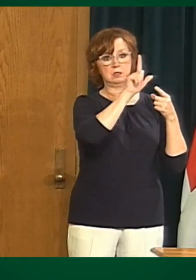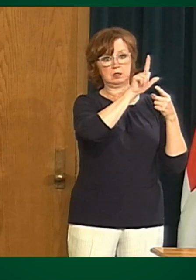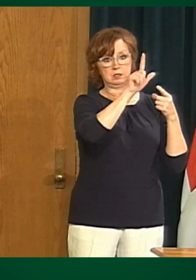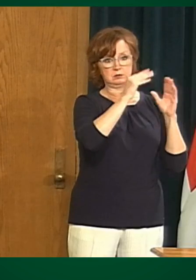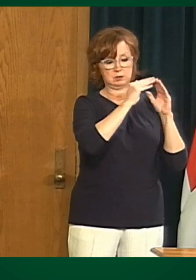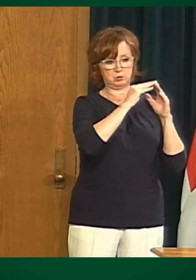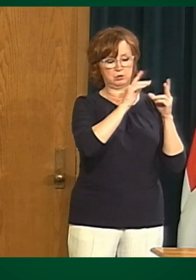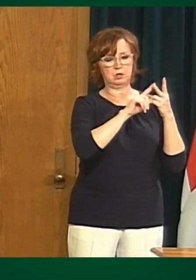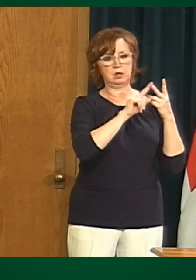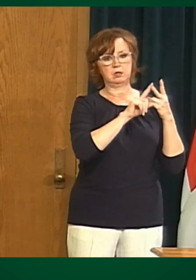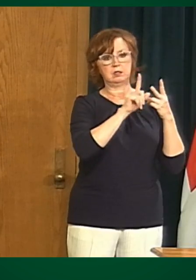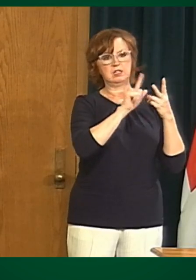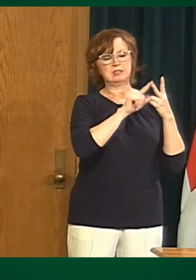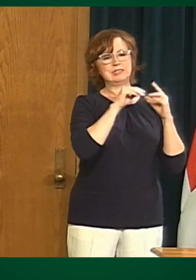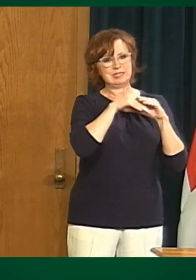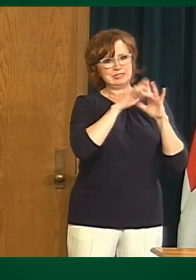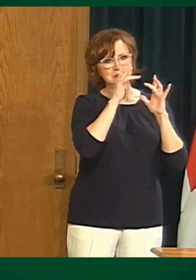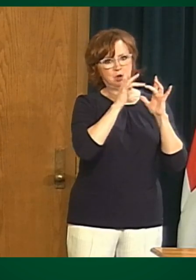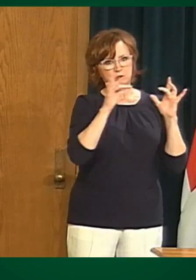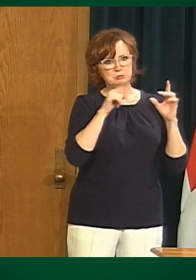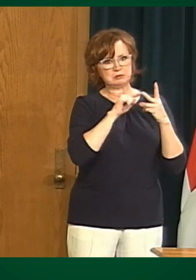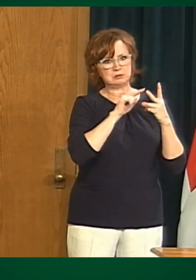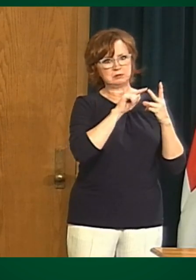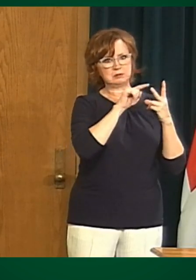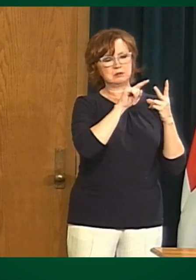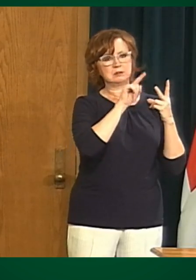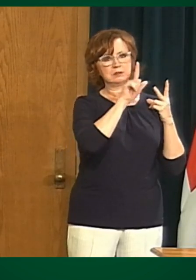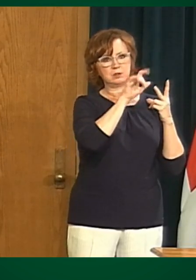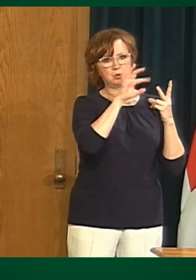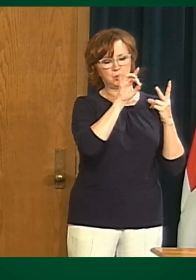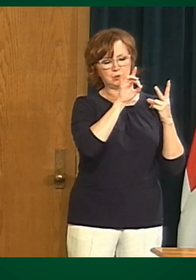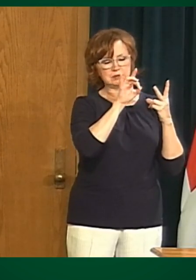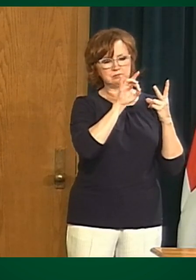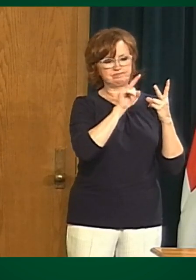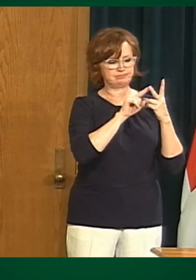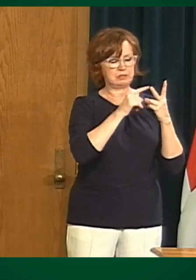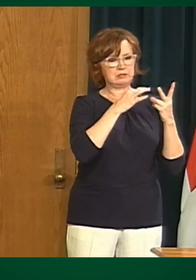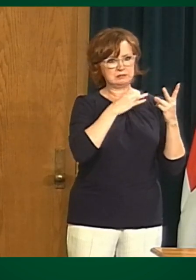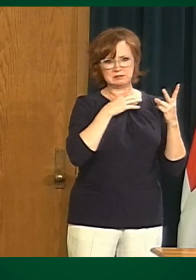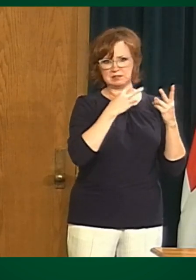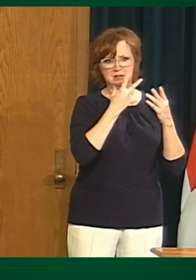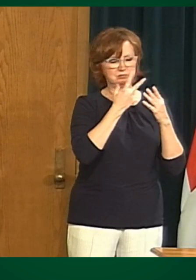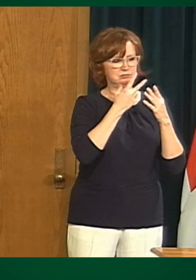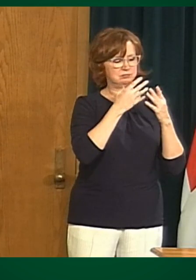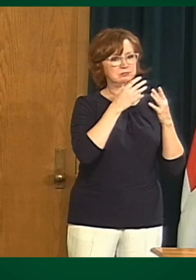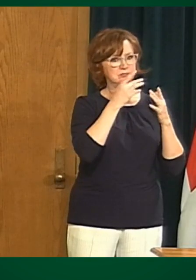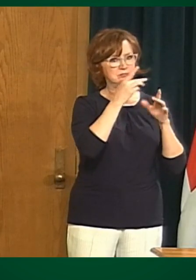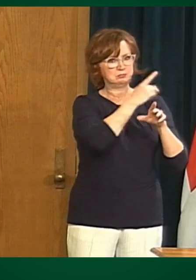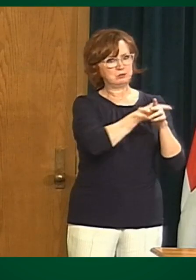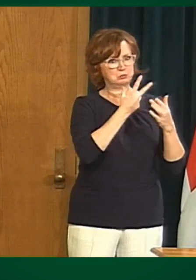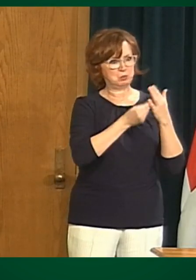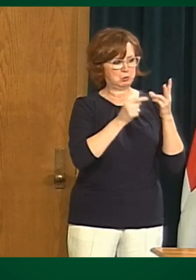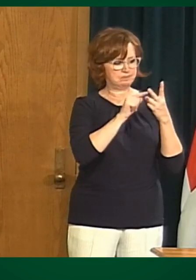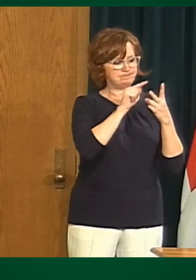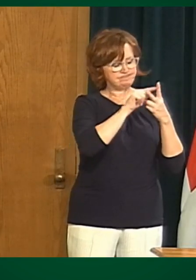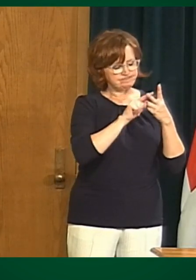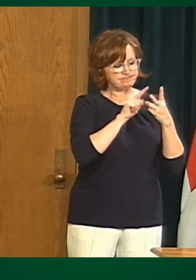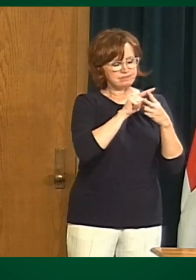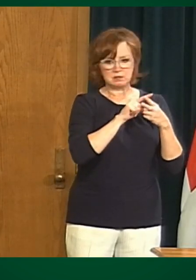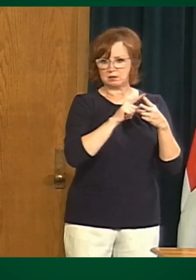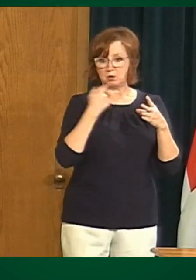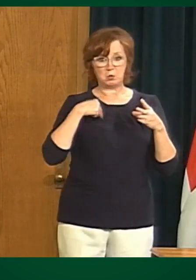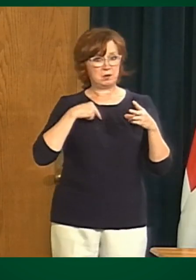hospital facility there with some patients and some staff. We have said all along there will be these isolated outbreaks, and we need